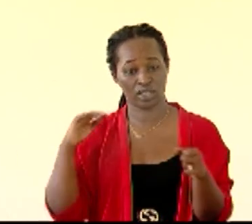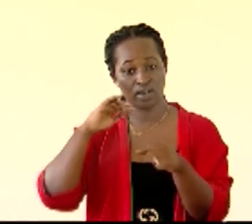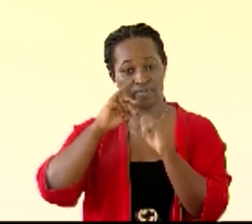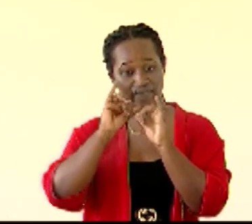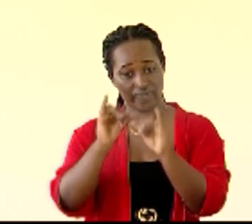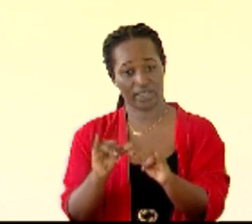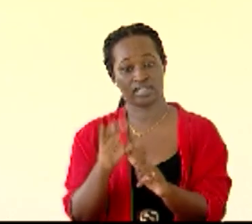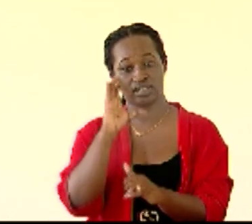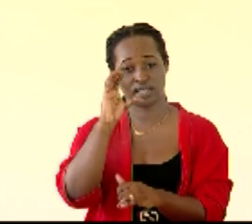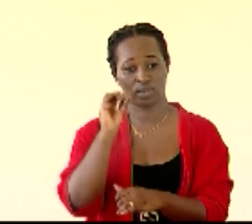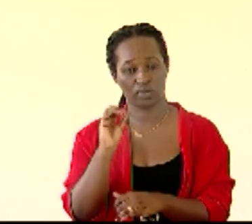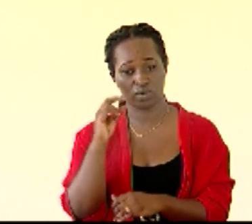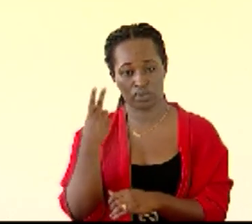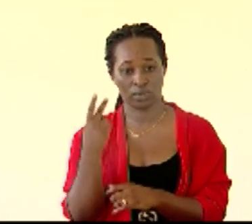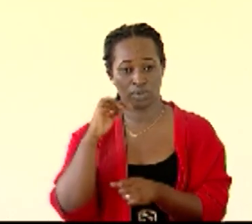make